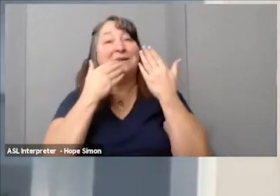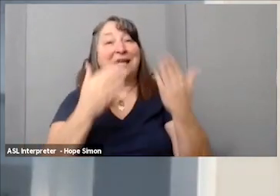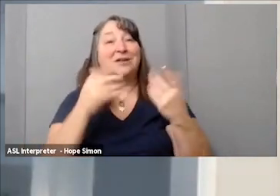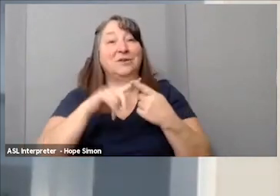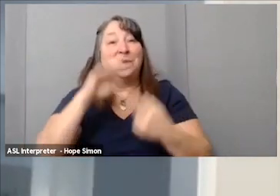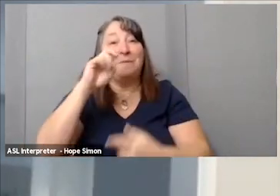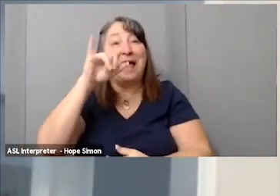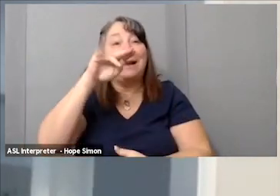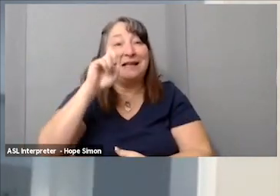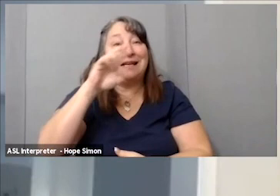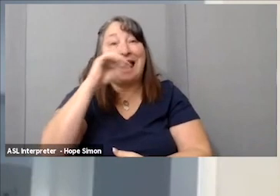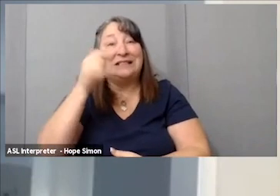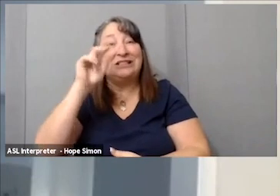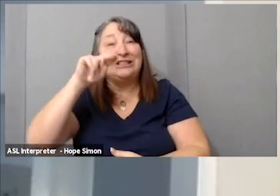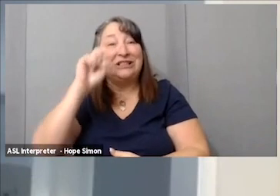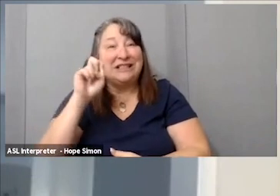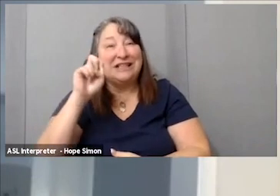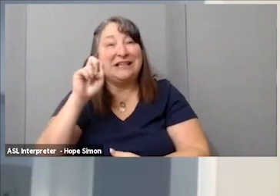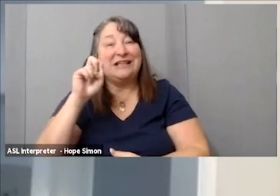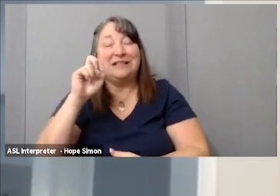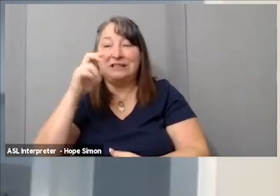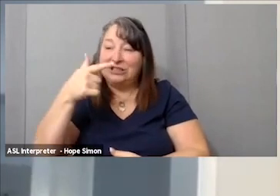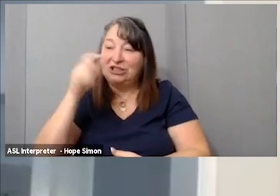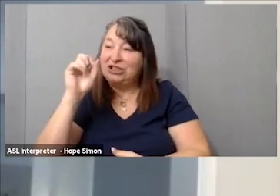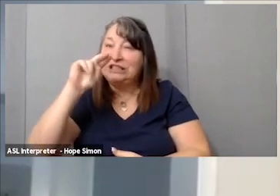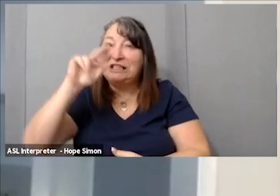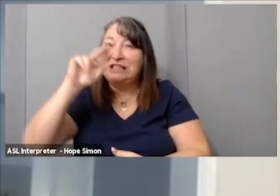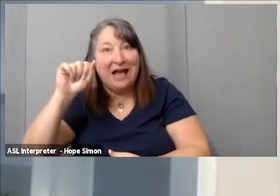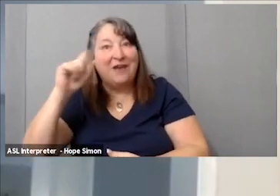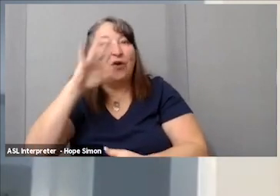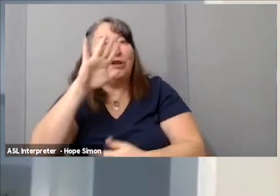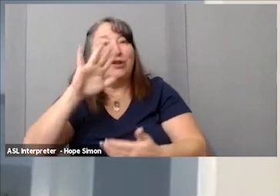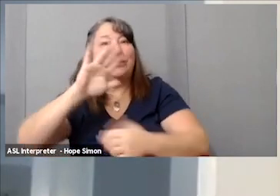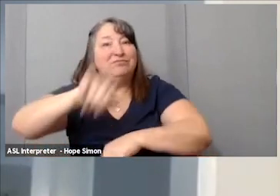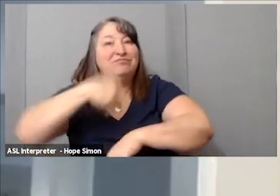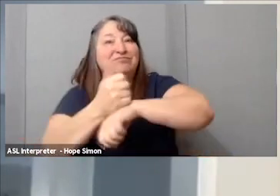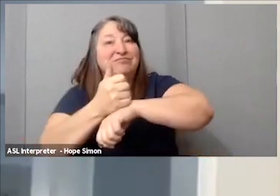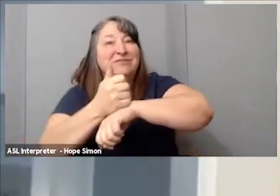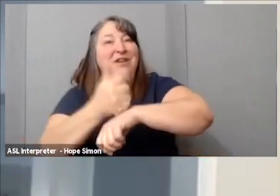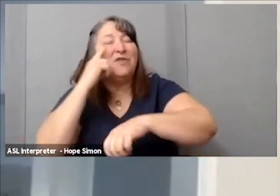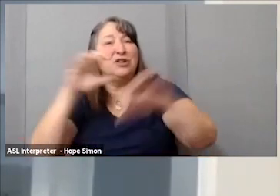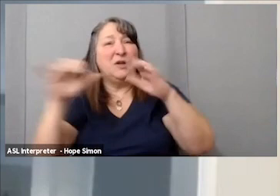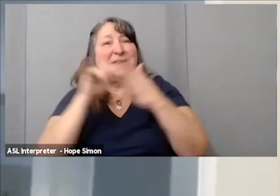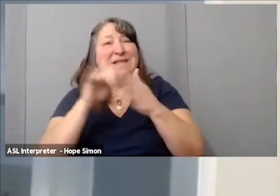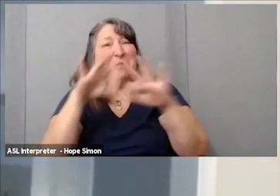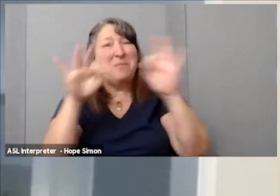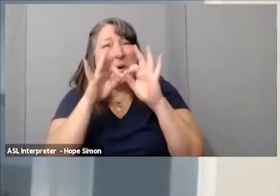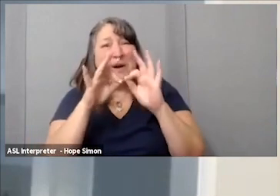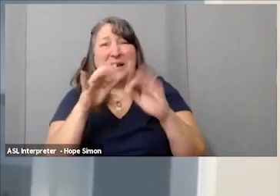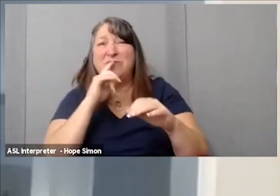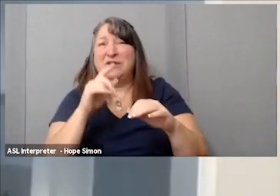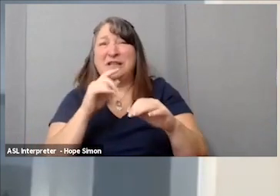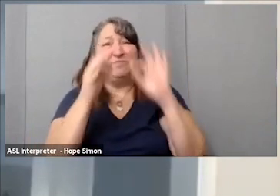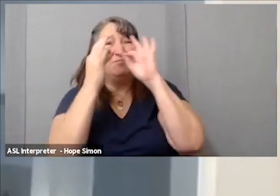Madeline, but to Geena and your institute for conducting this incredibly important and timely research. I've been following you for years,